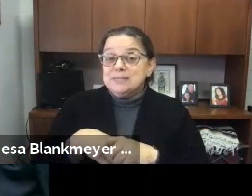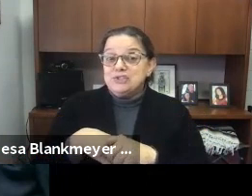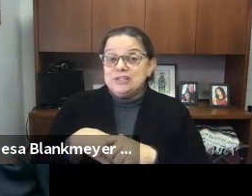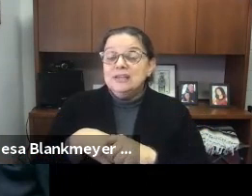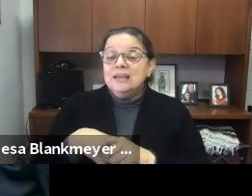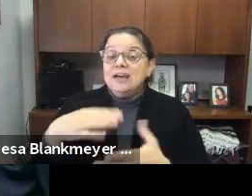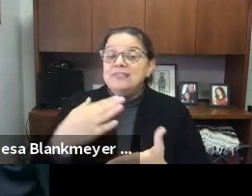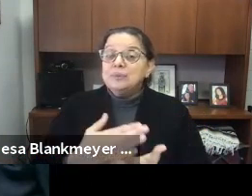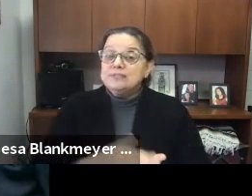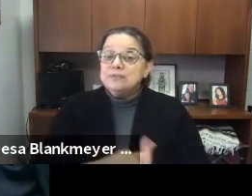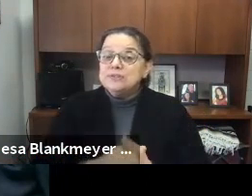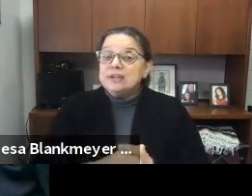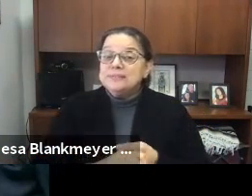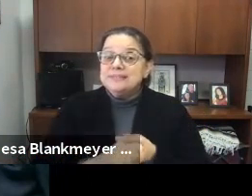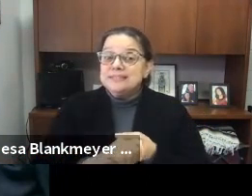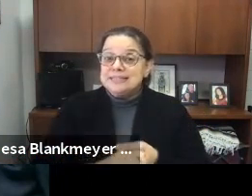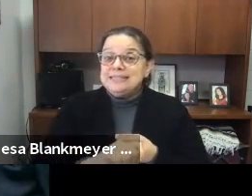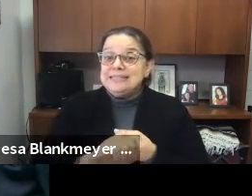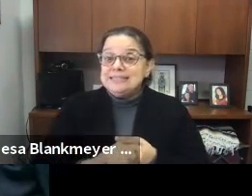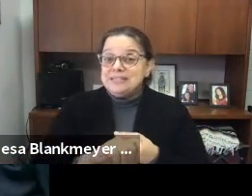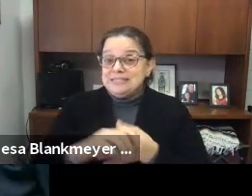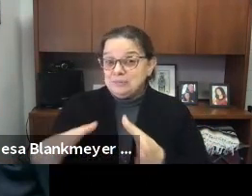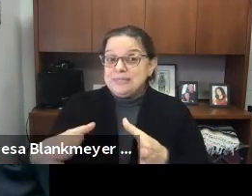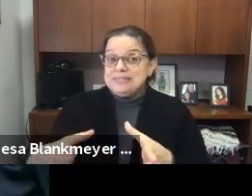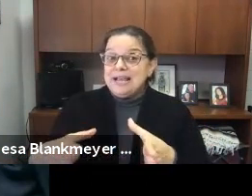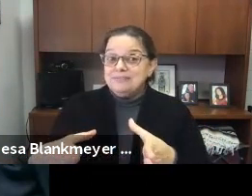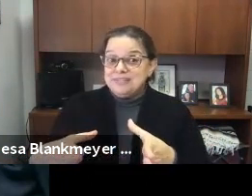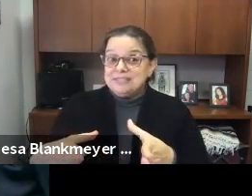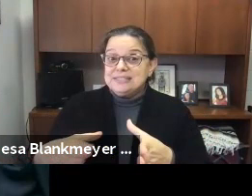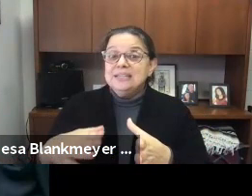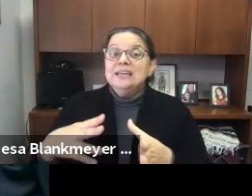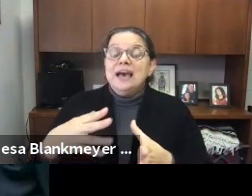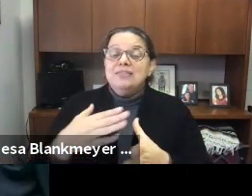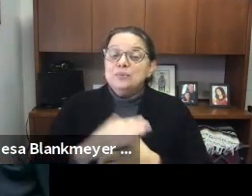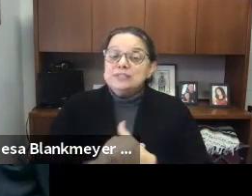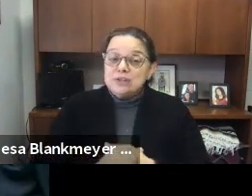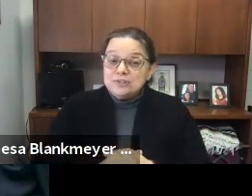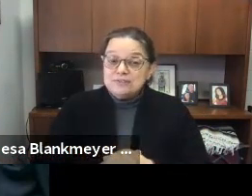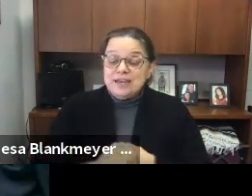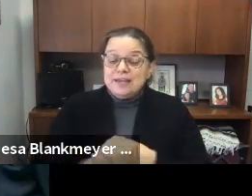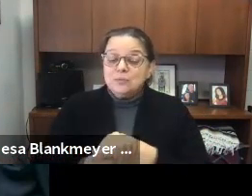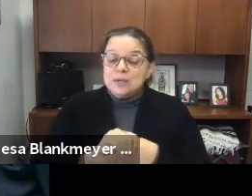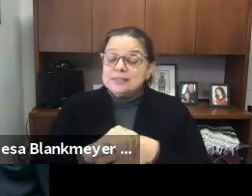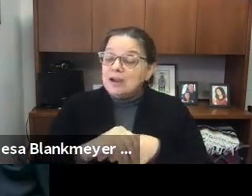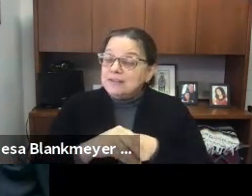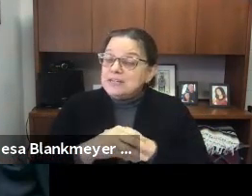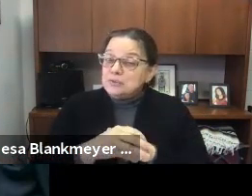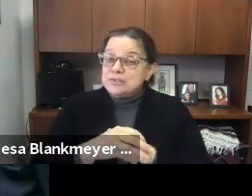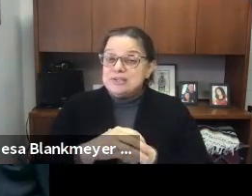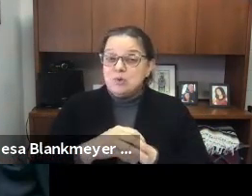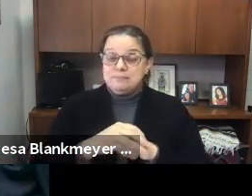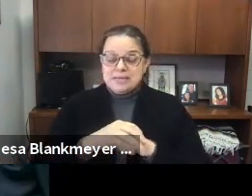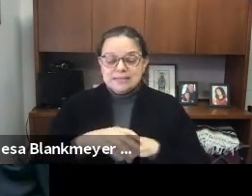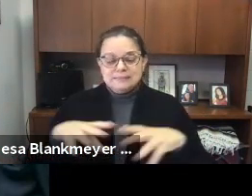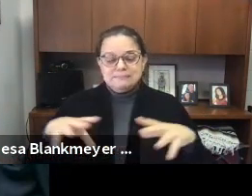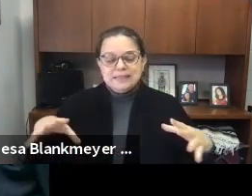bioethics commission. And that was the first time since the 1970s that we didn't have this. And the result of that was kind of an